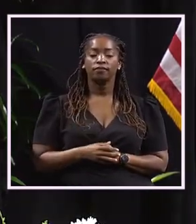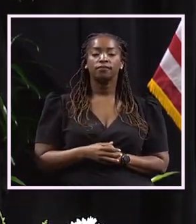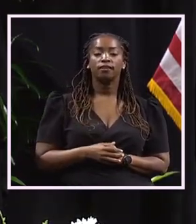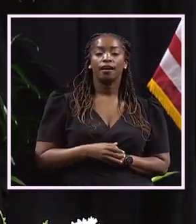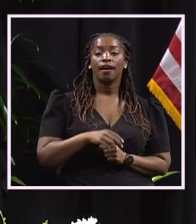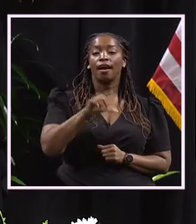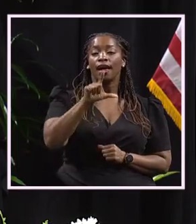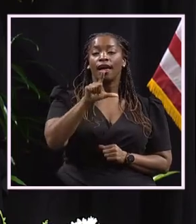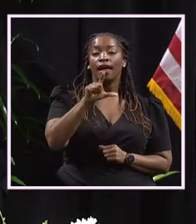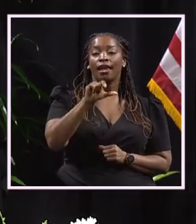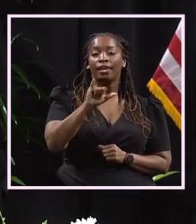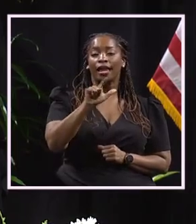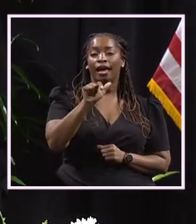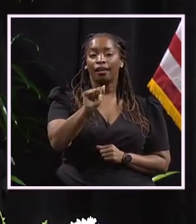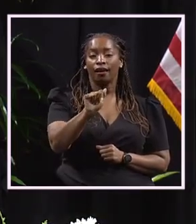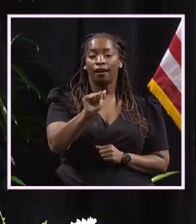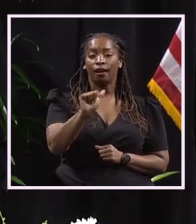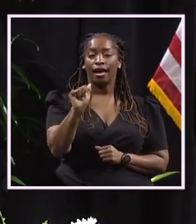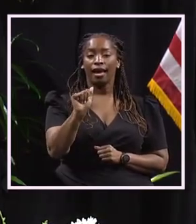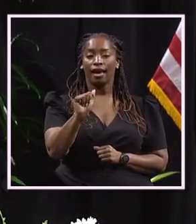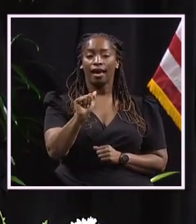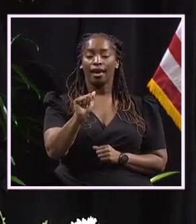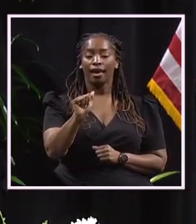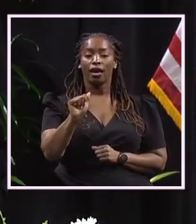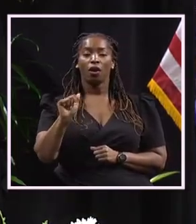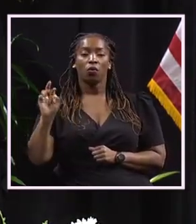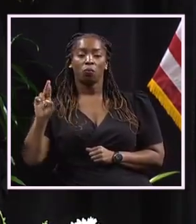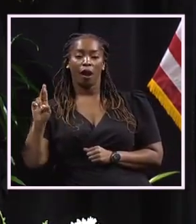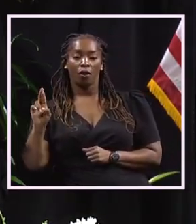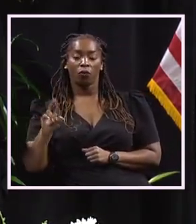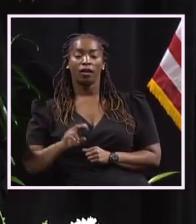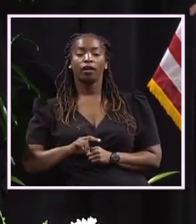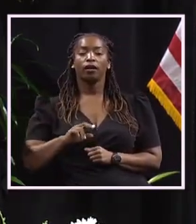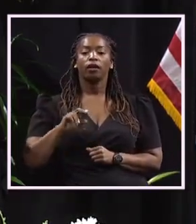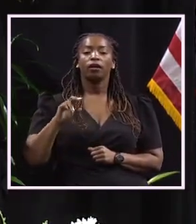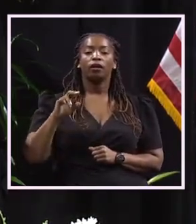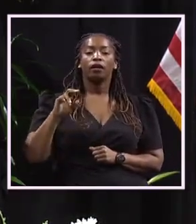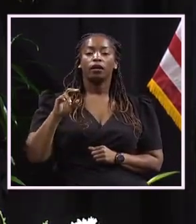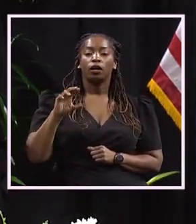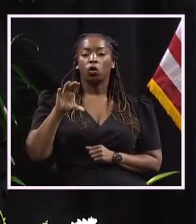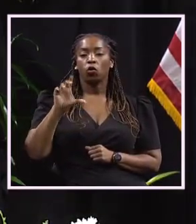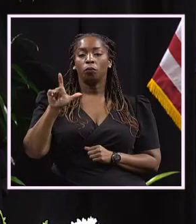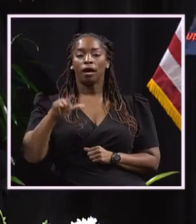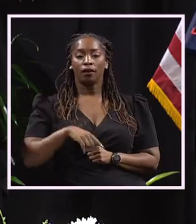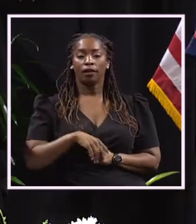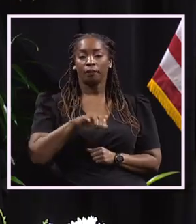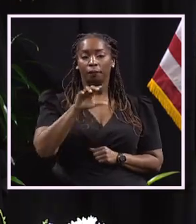Lila A. Wyrick, cum laude. Angel Morales.